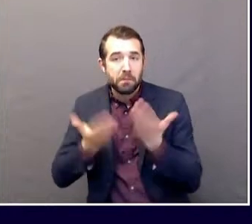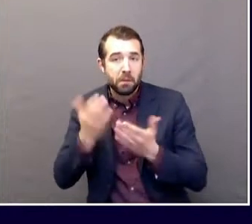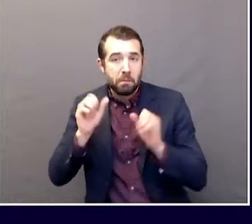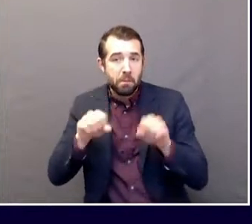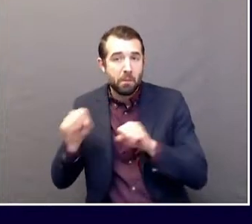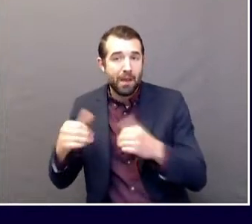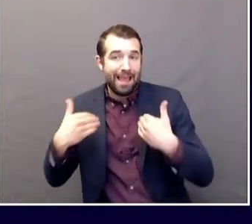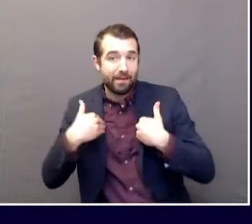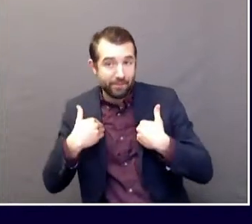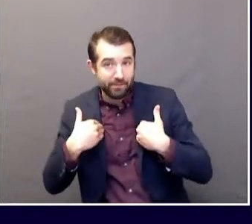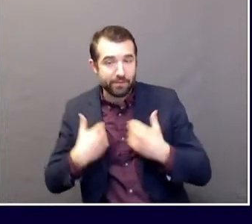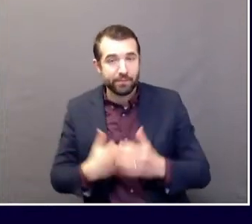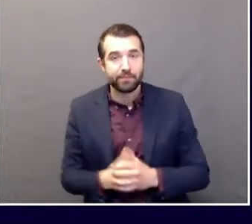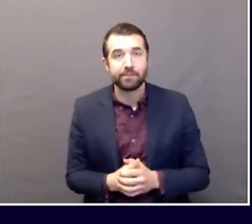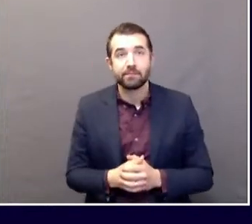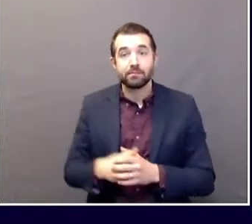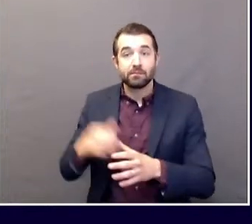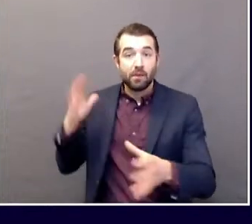Cumulatively,